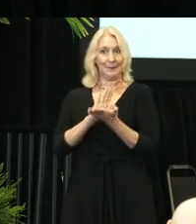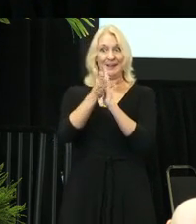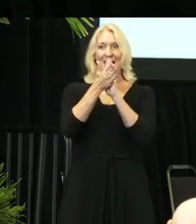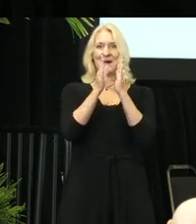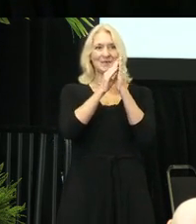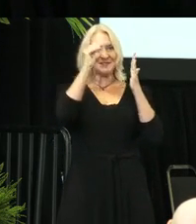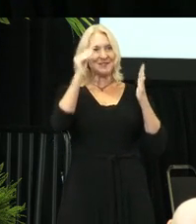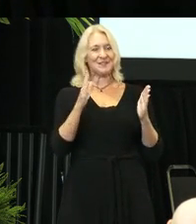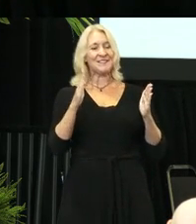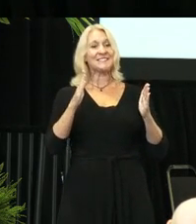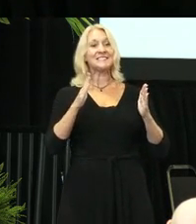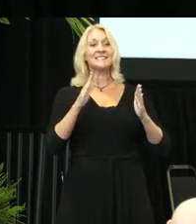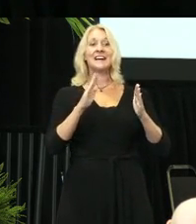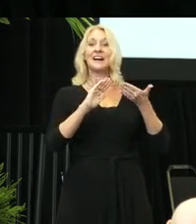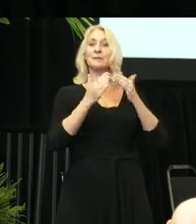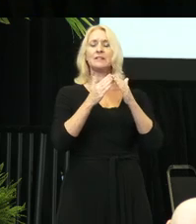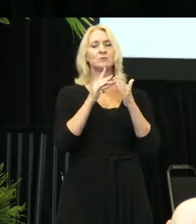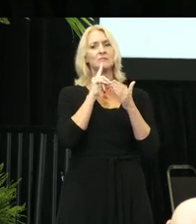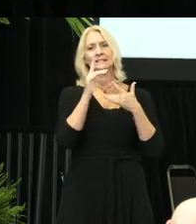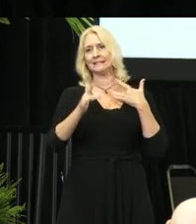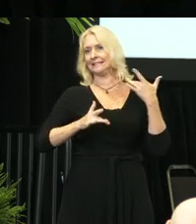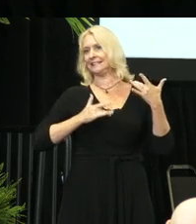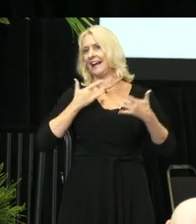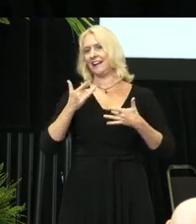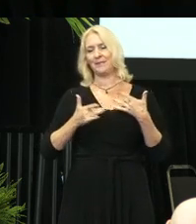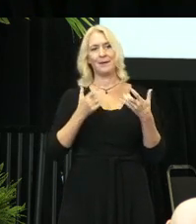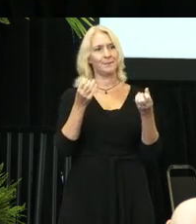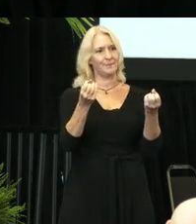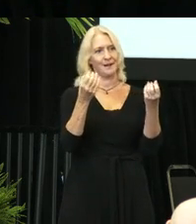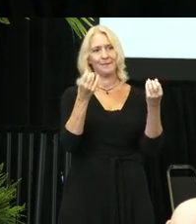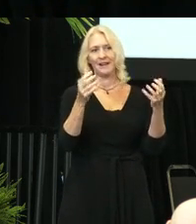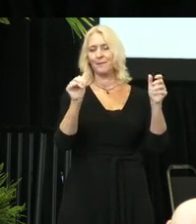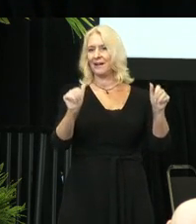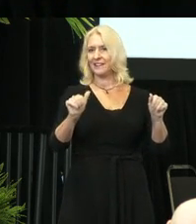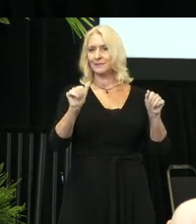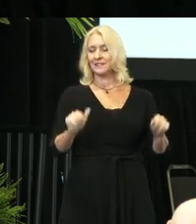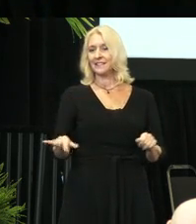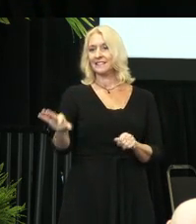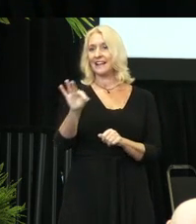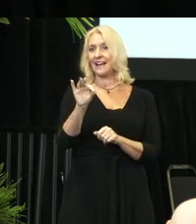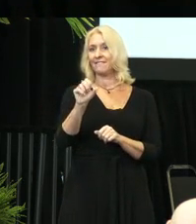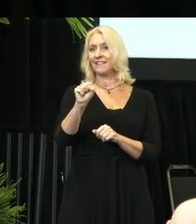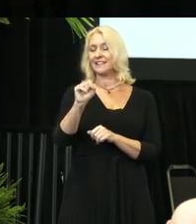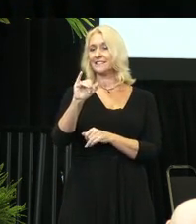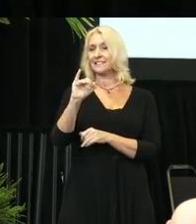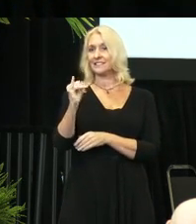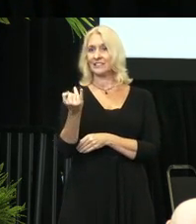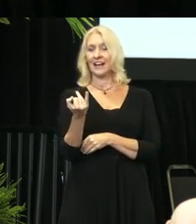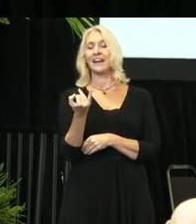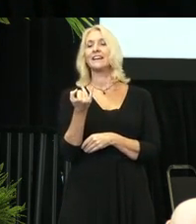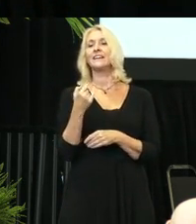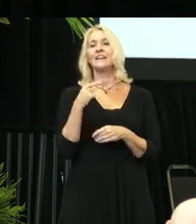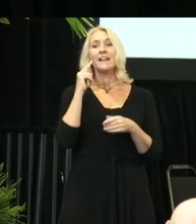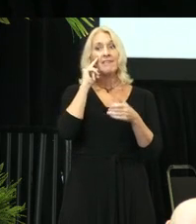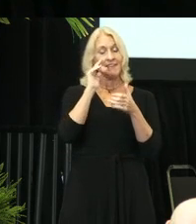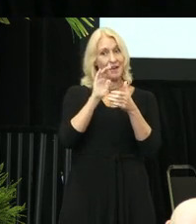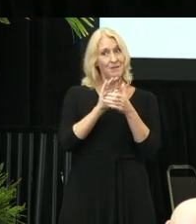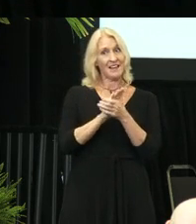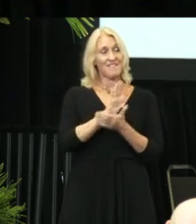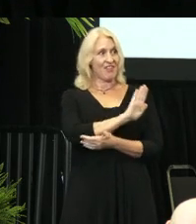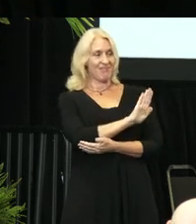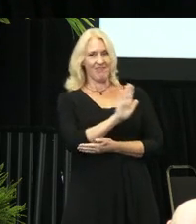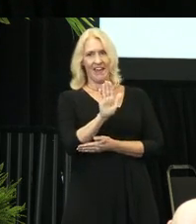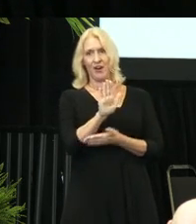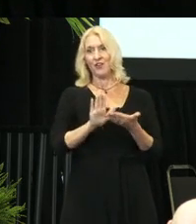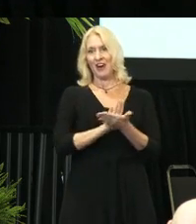is excited about the many possibilities at FSCJ. They believe once more that we are their college. That is